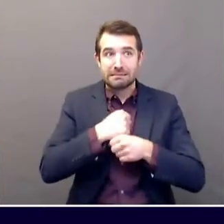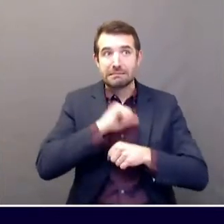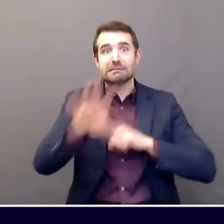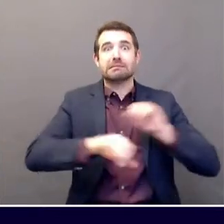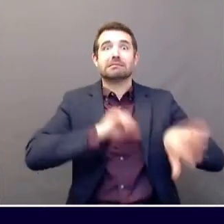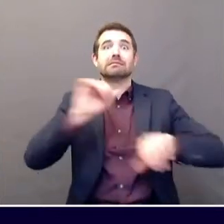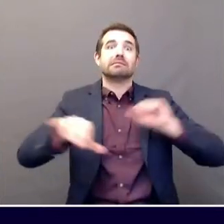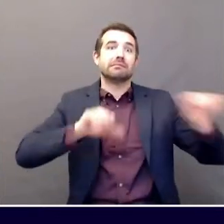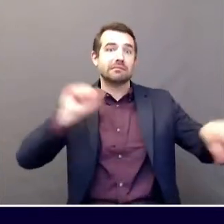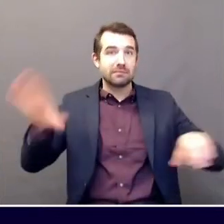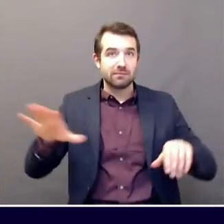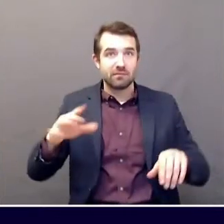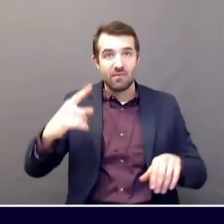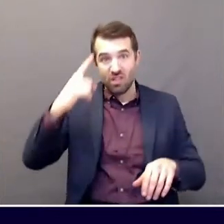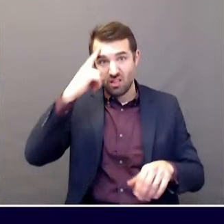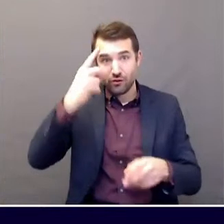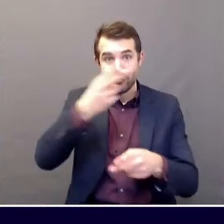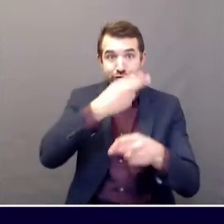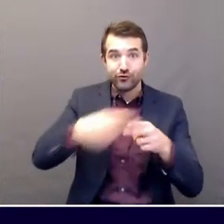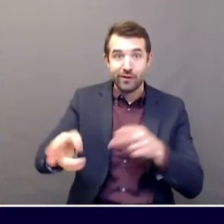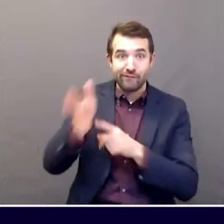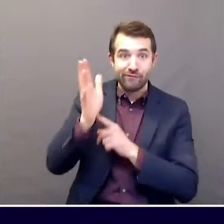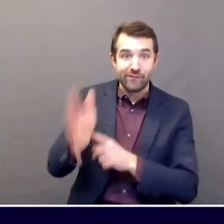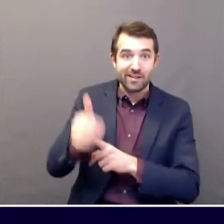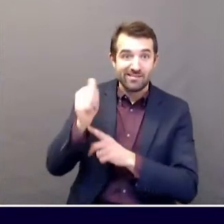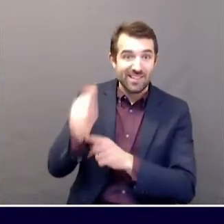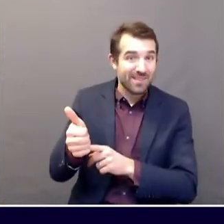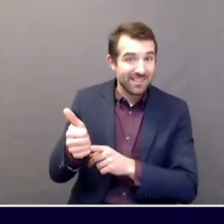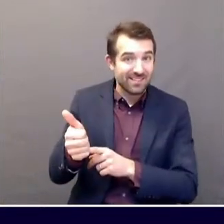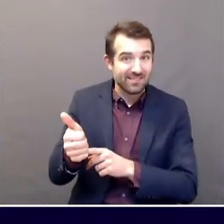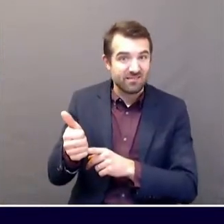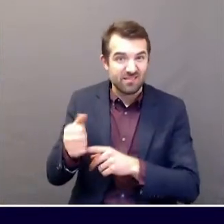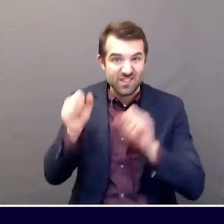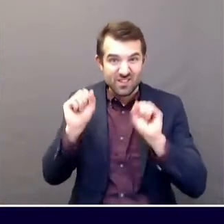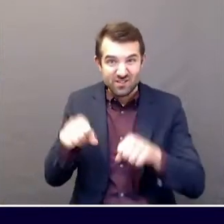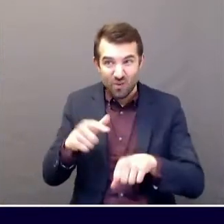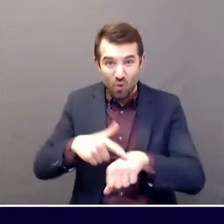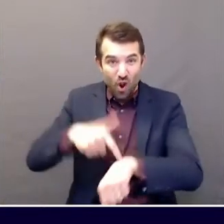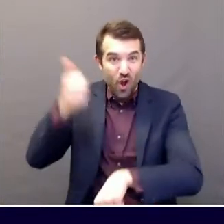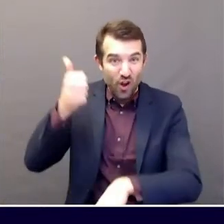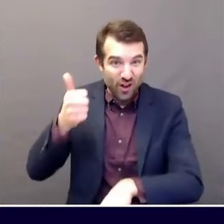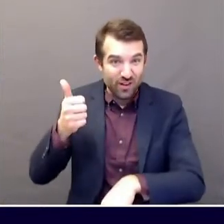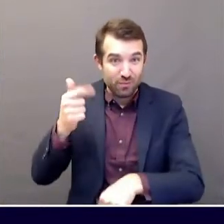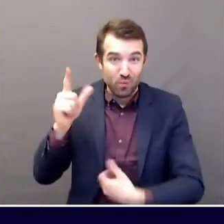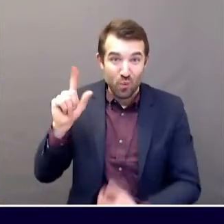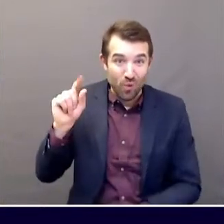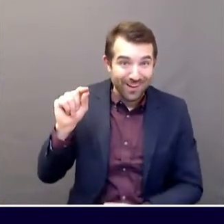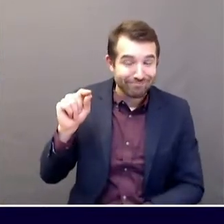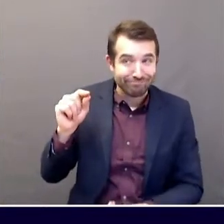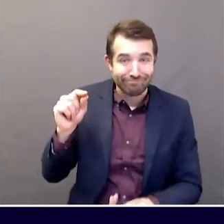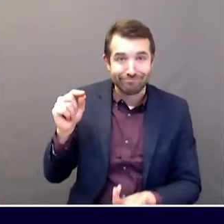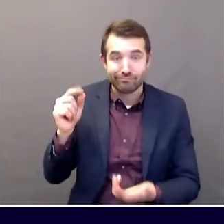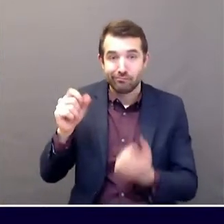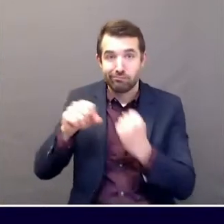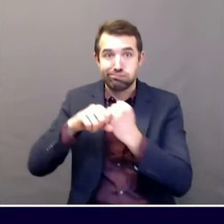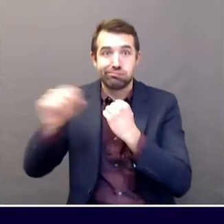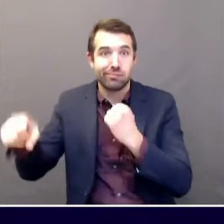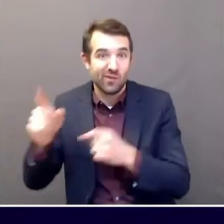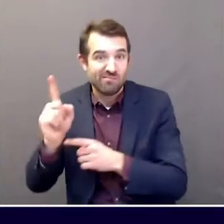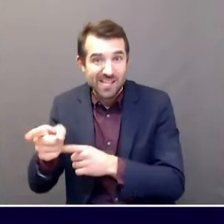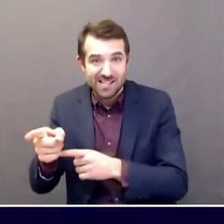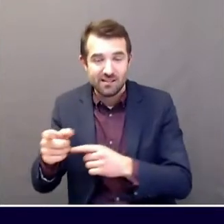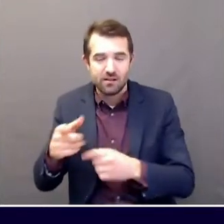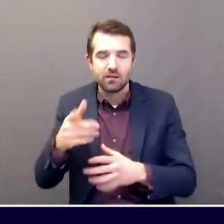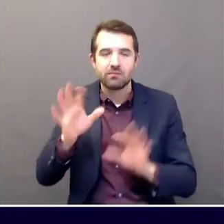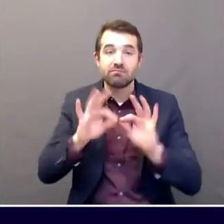take 5 or 10 minutes. It may take 10 or 20. So I would ask everyone for their patience. An effort of this